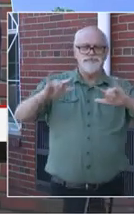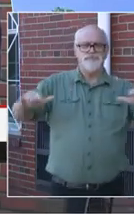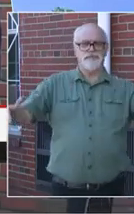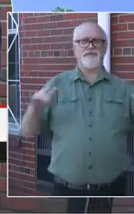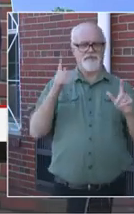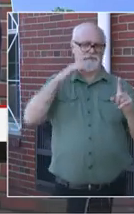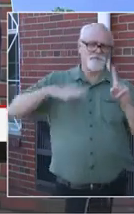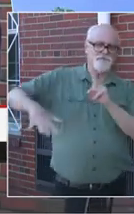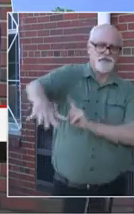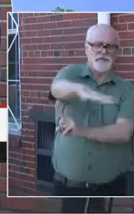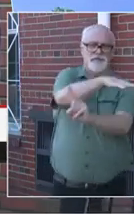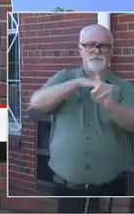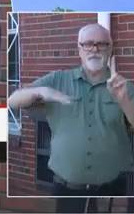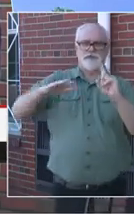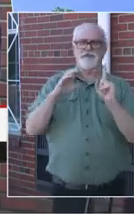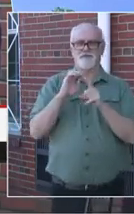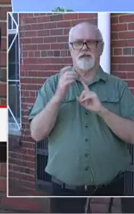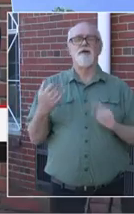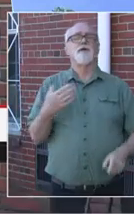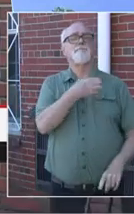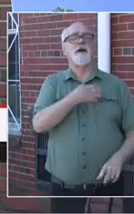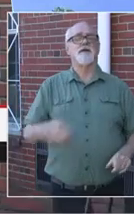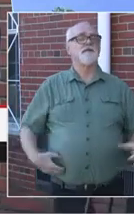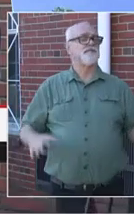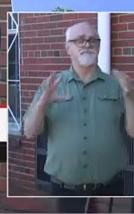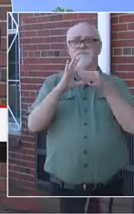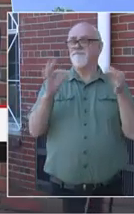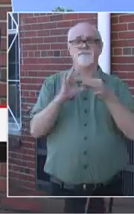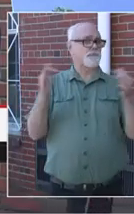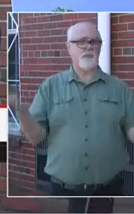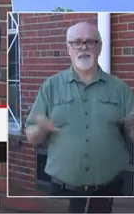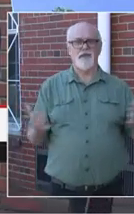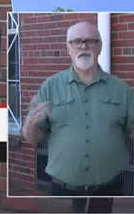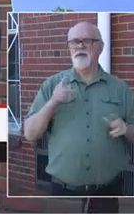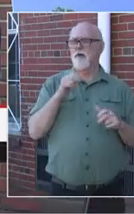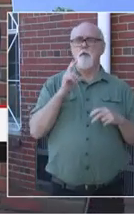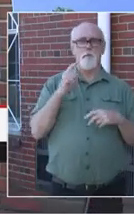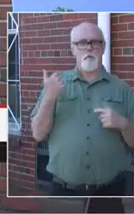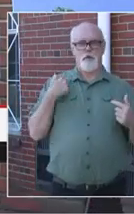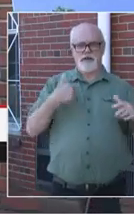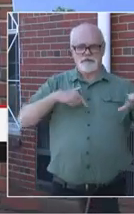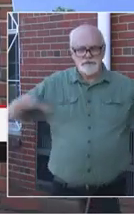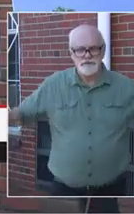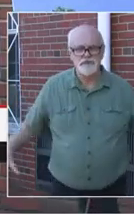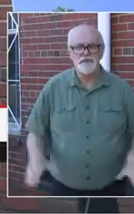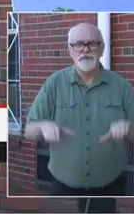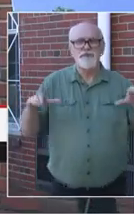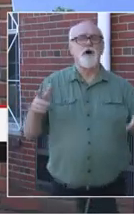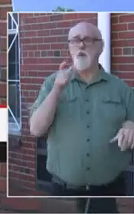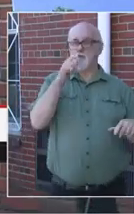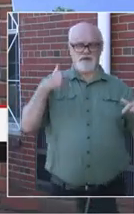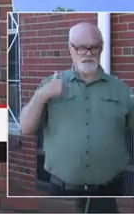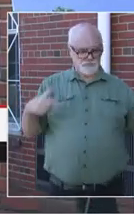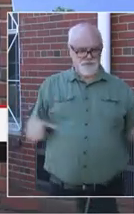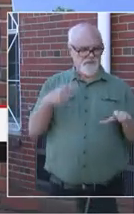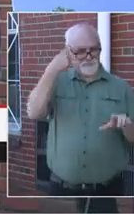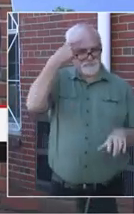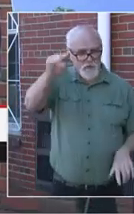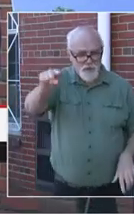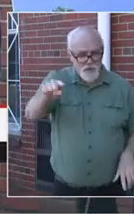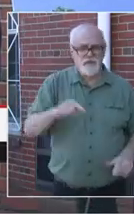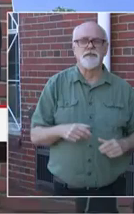mayor likes to say, it's not just what we do, it's how we do it and who we do it with, because our work has an economic impact on the district.